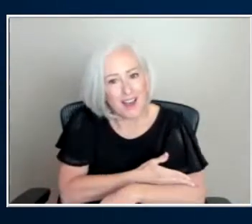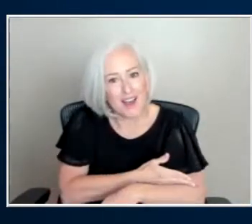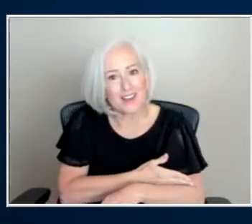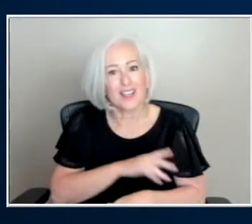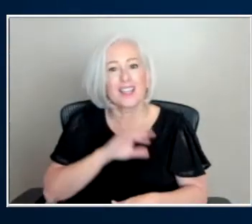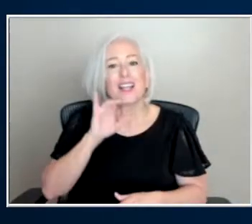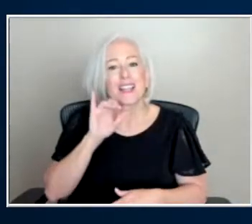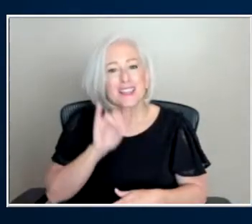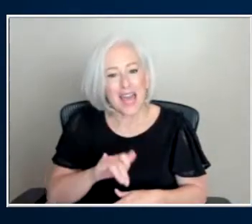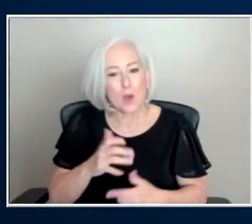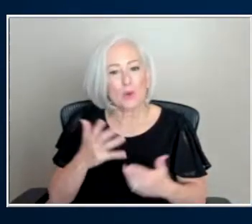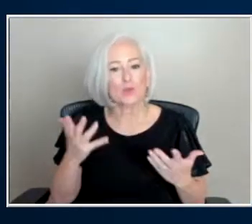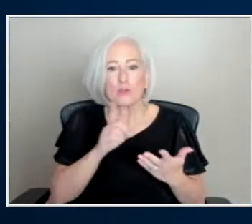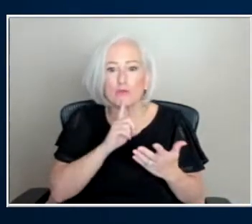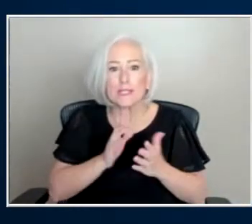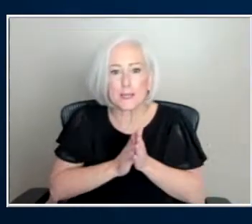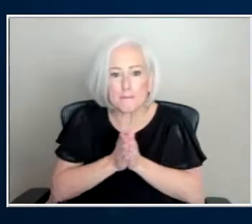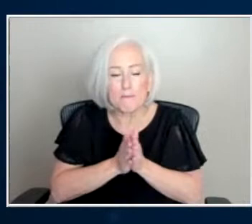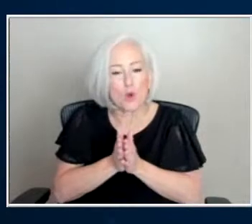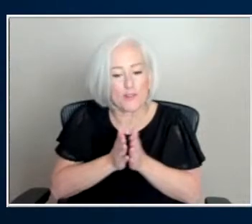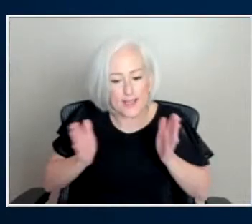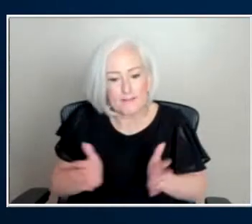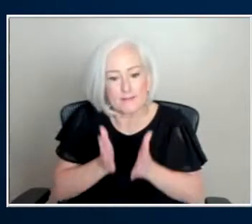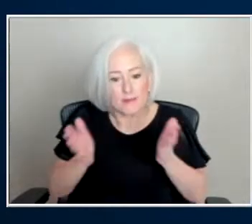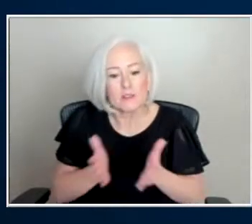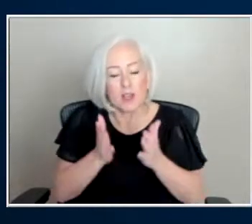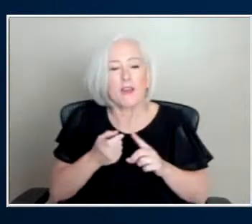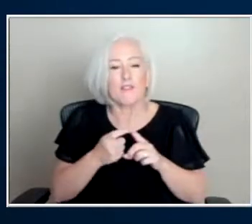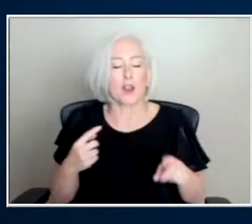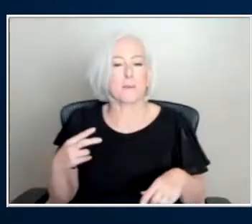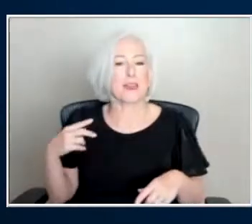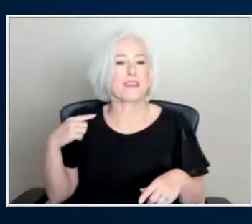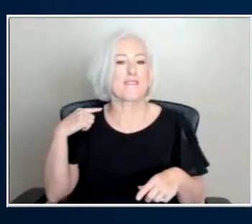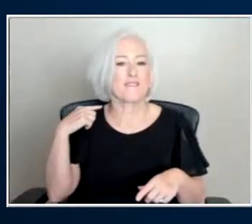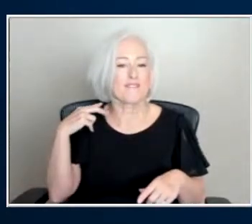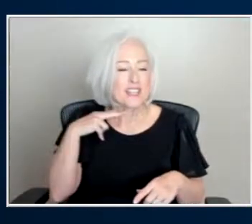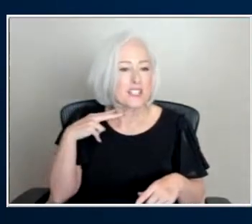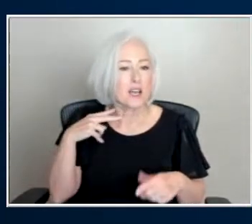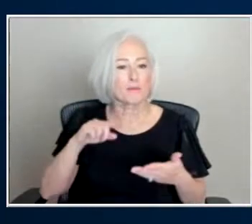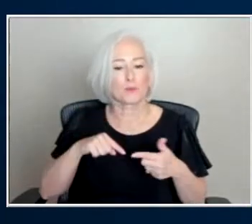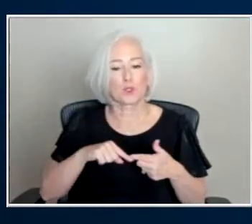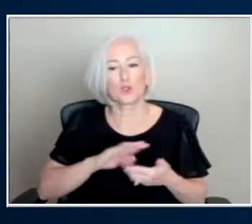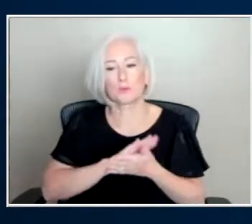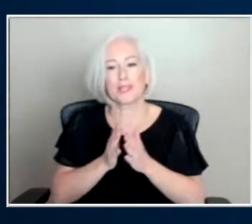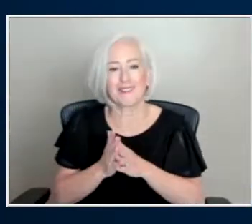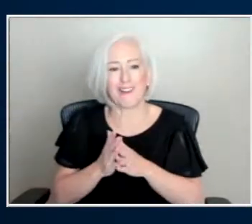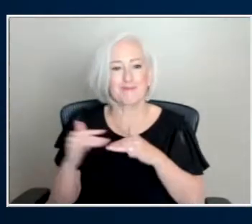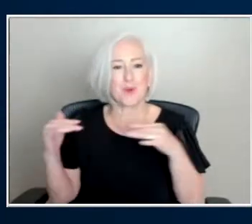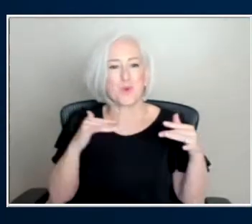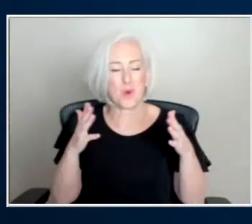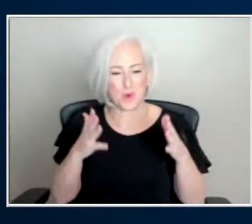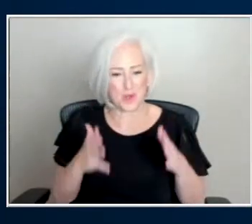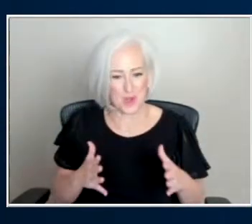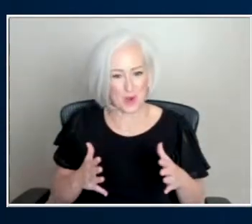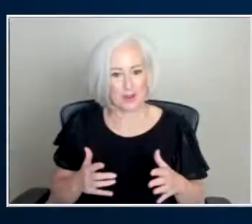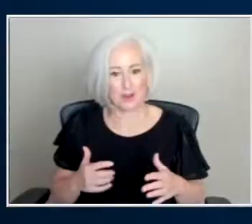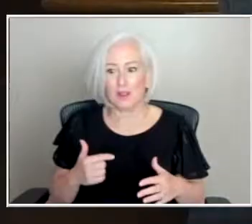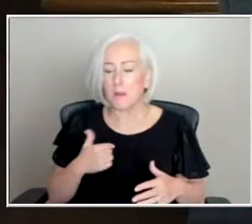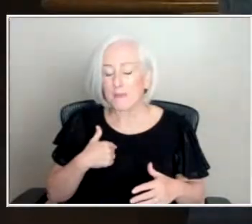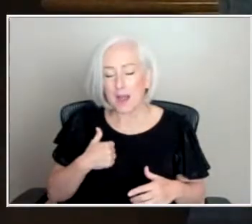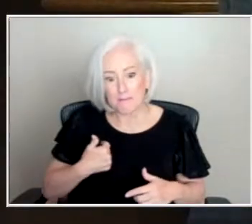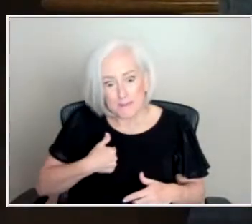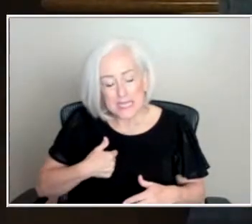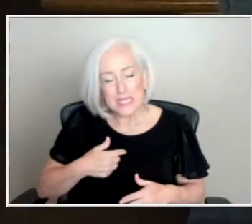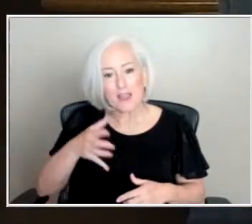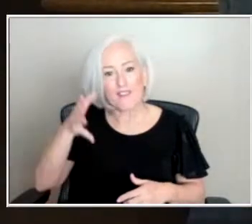thing that really motivated her to go from a victim to turn into a warrior. But it was terrifying as a father. You know, you want